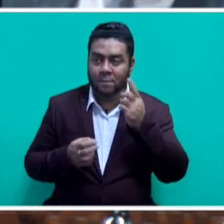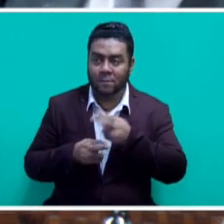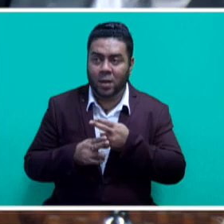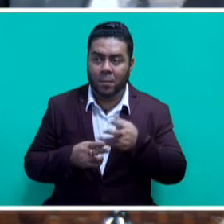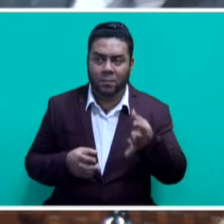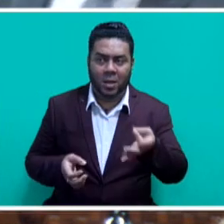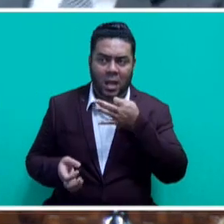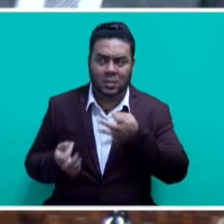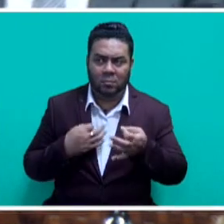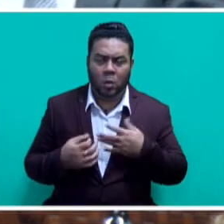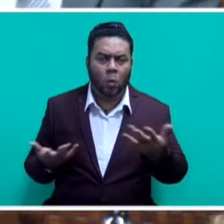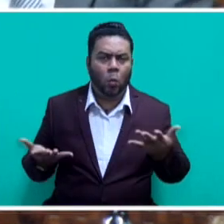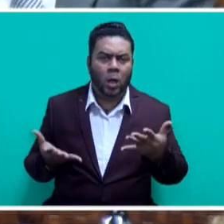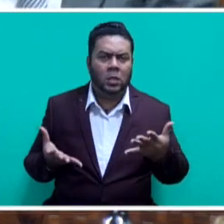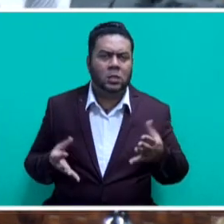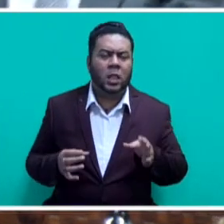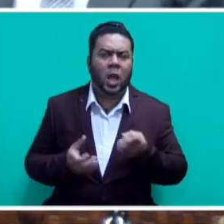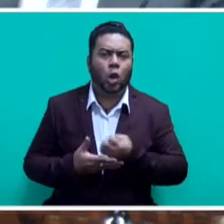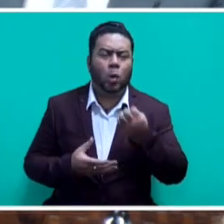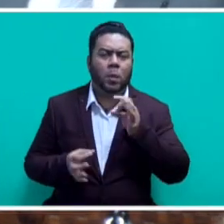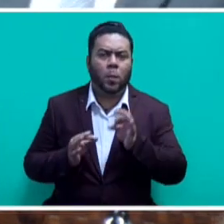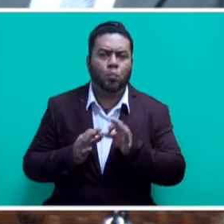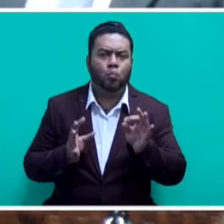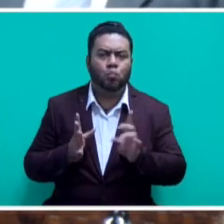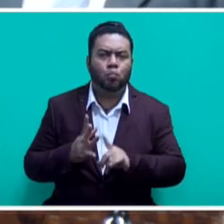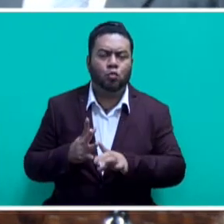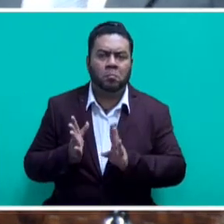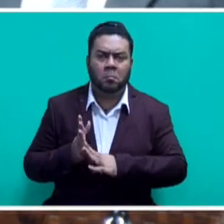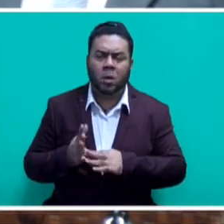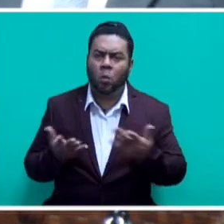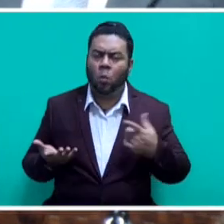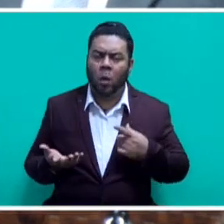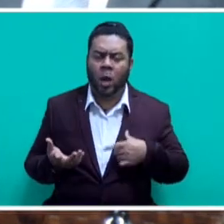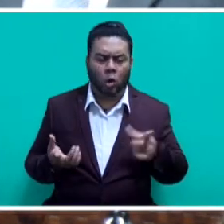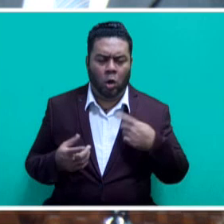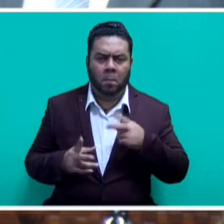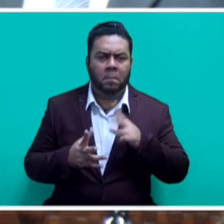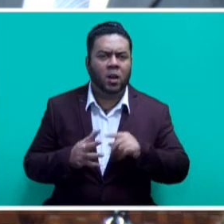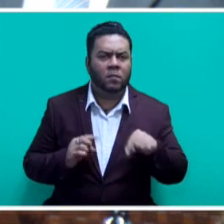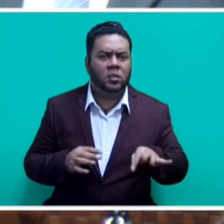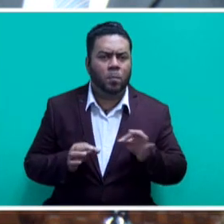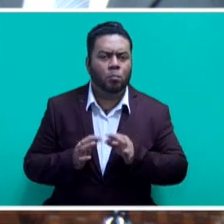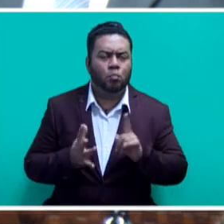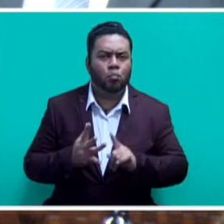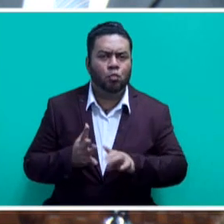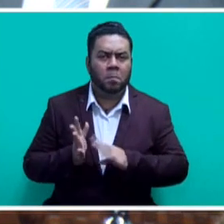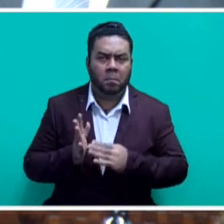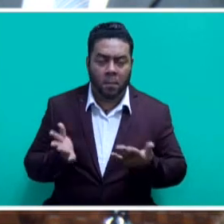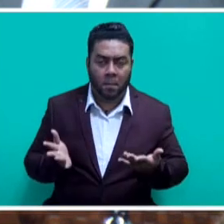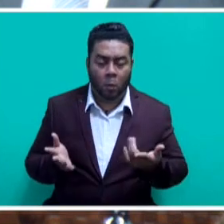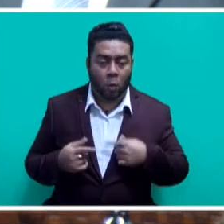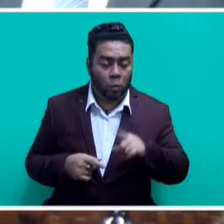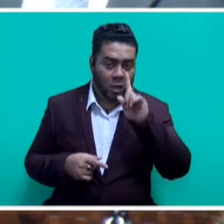me, where is the economic boom? And why were they not part of this boom? And I told them, while we